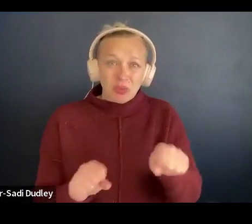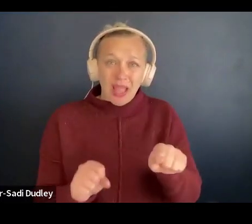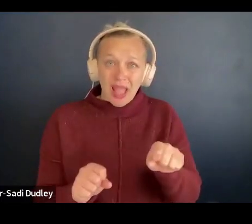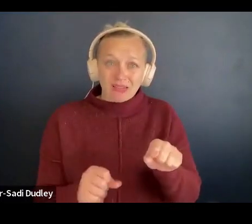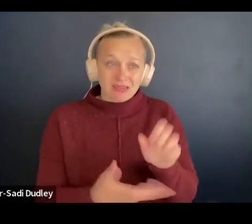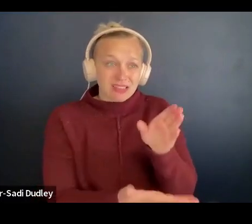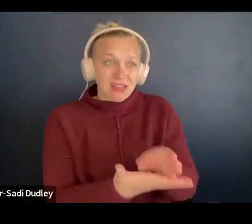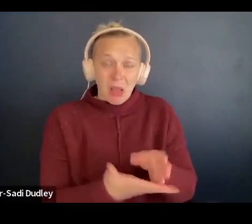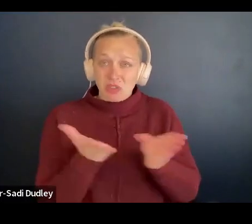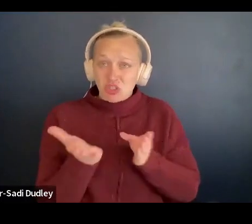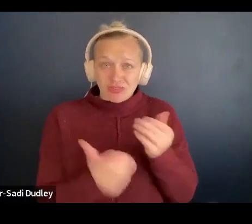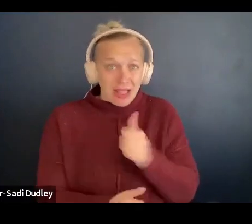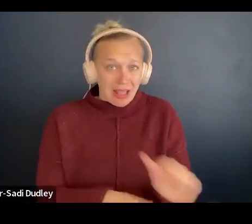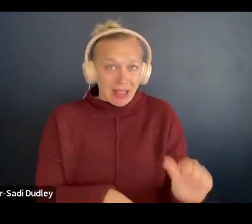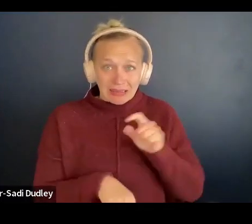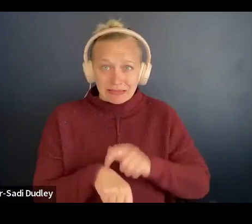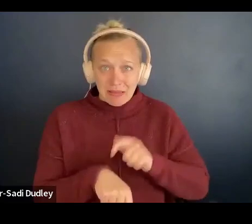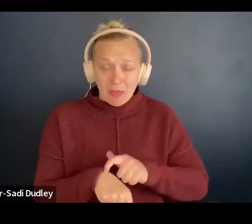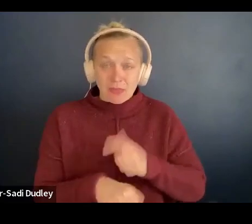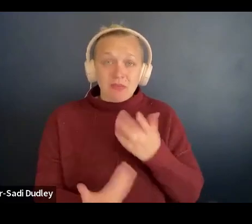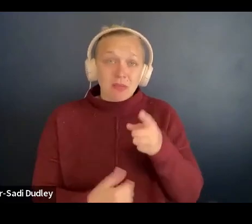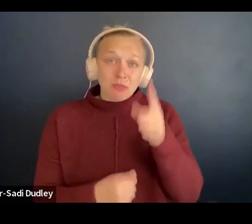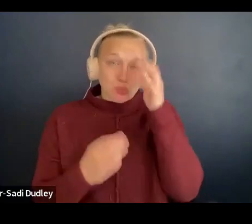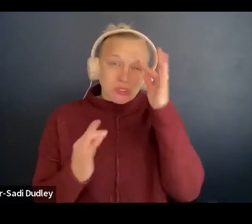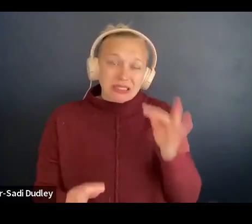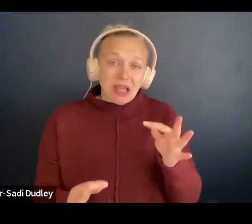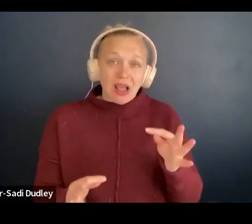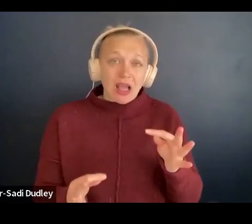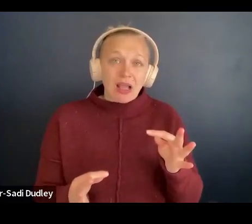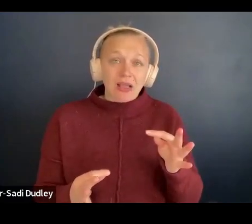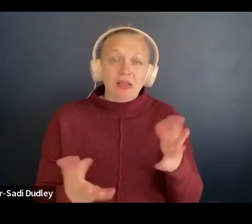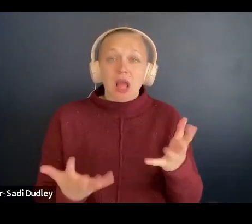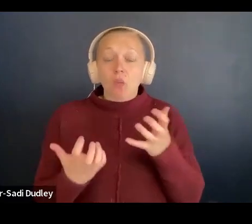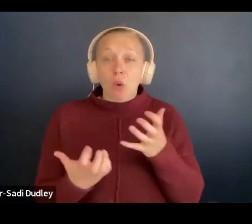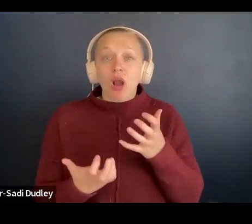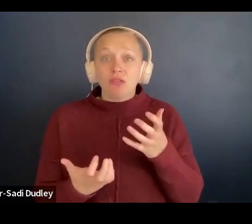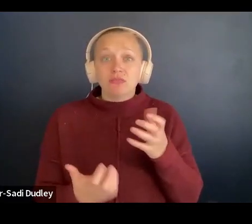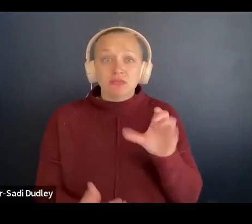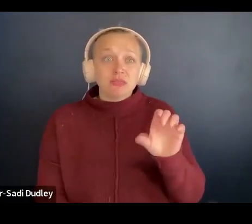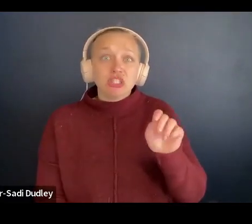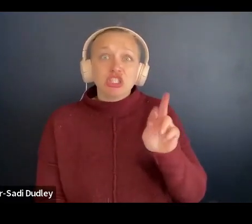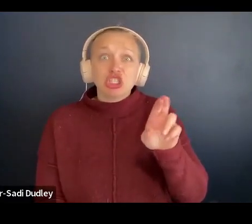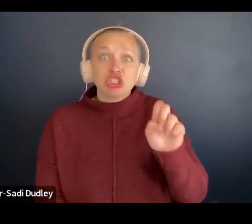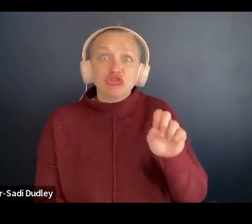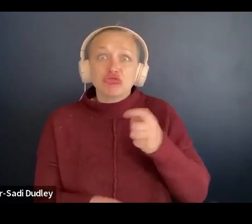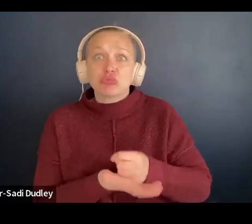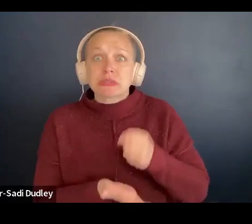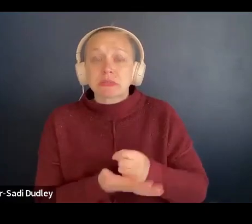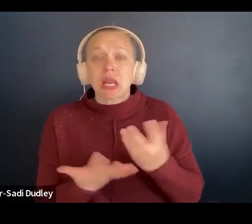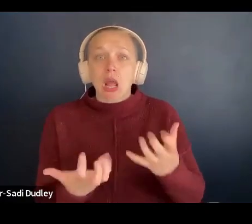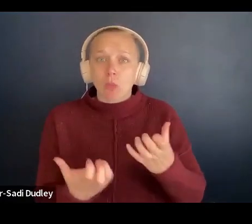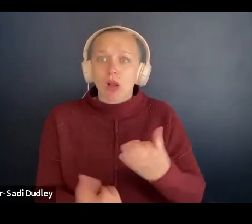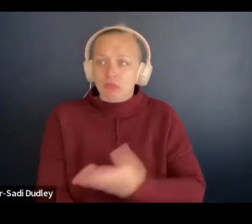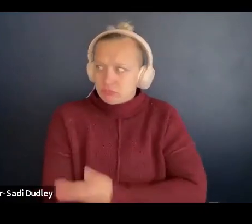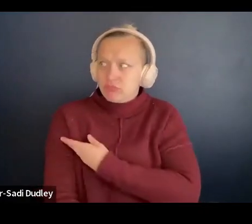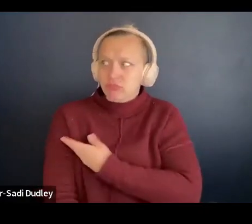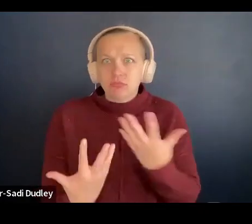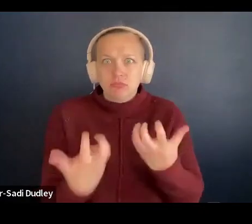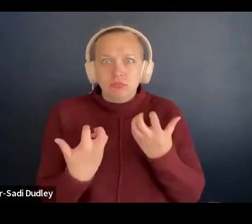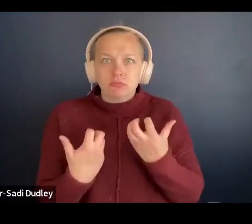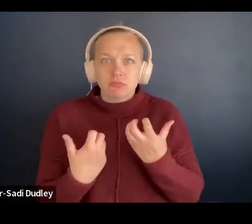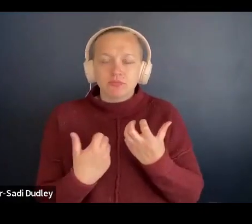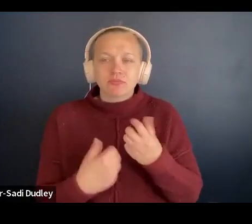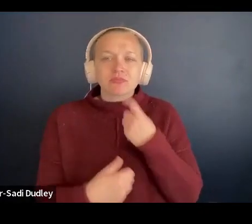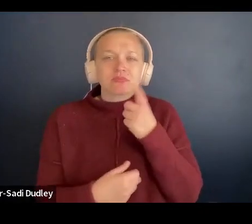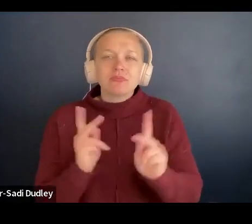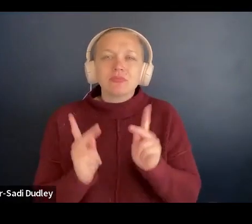any time. So if you decide, oh, nope, I want to do curative treatments, or I always tell people